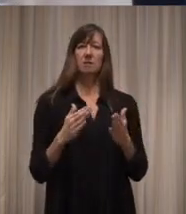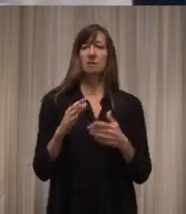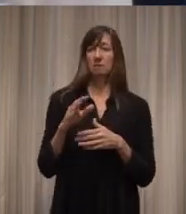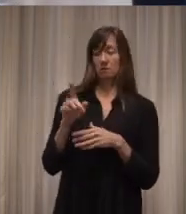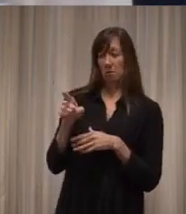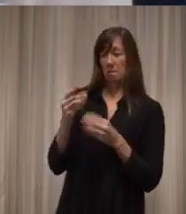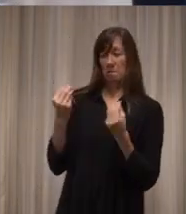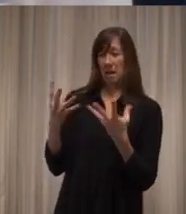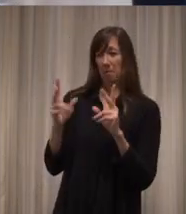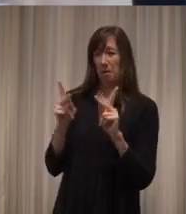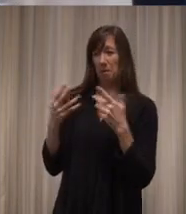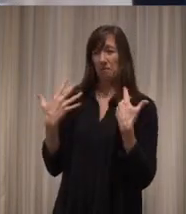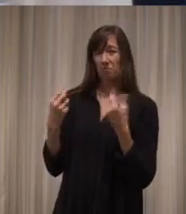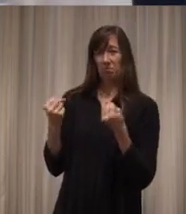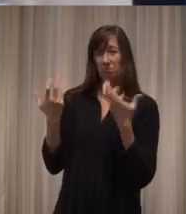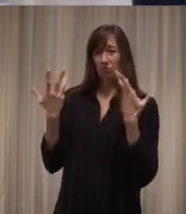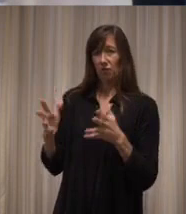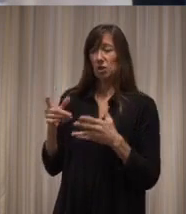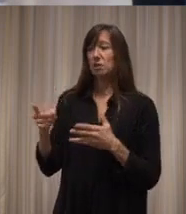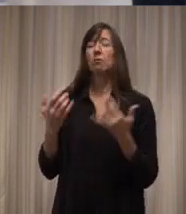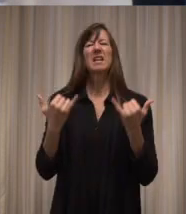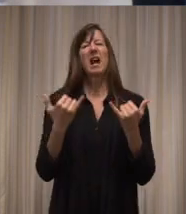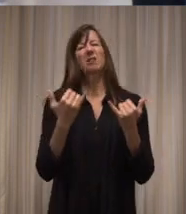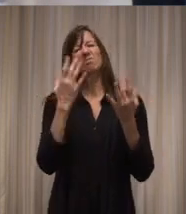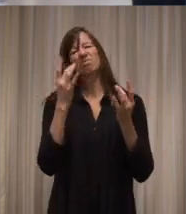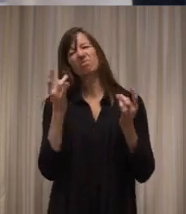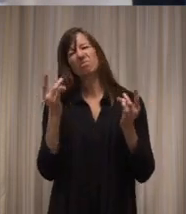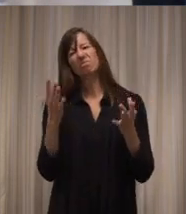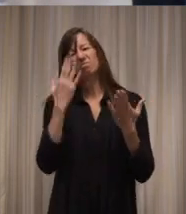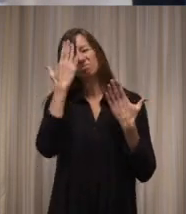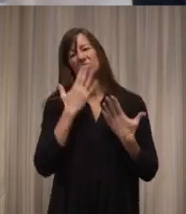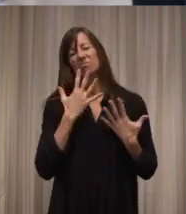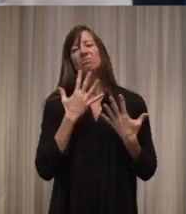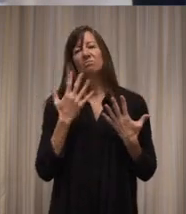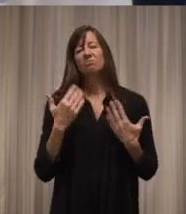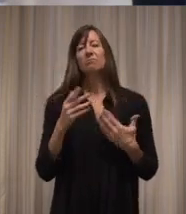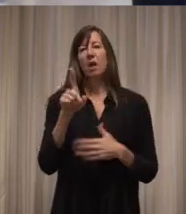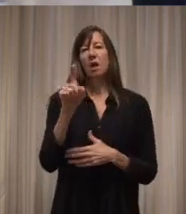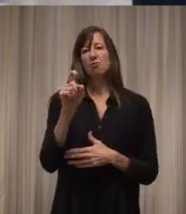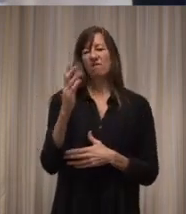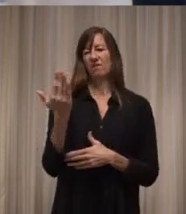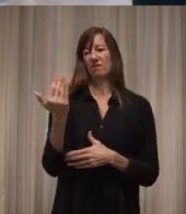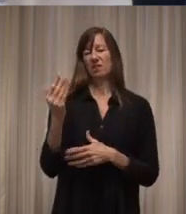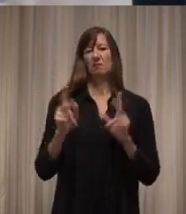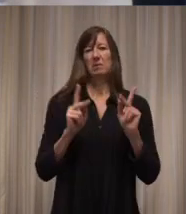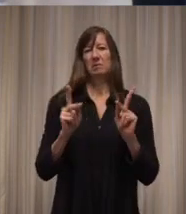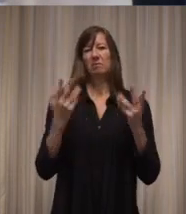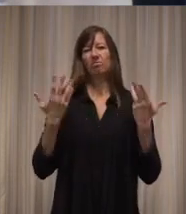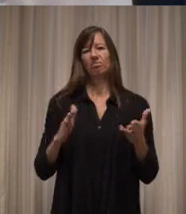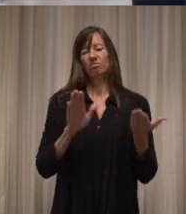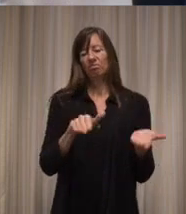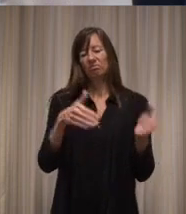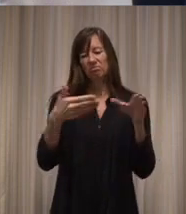recovered, and tragically, as I said, we're now at 115 fatalities. Yet another reminder